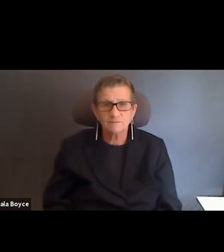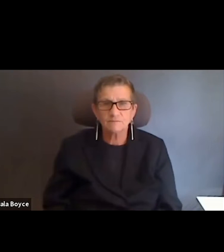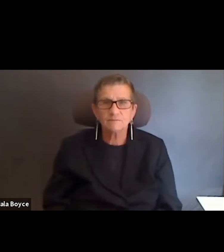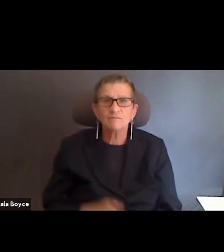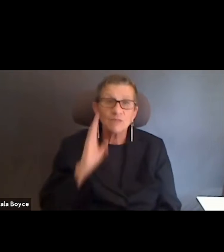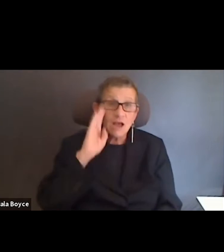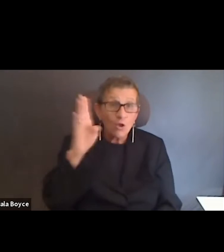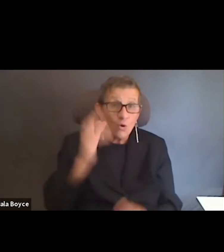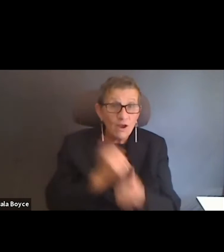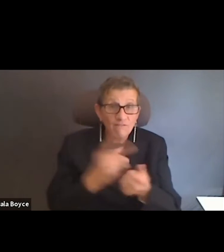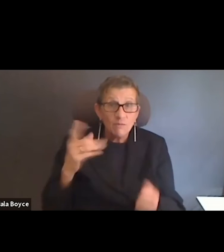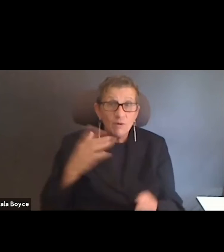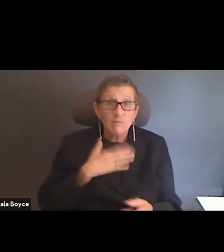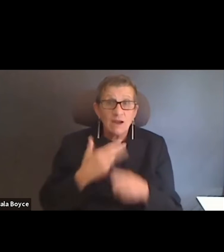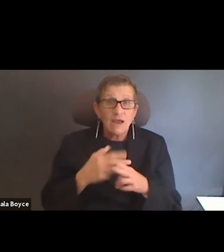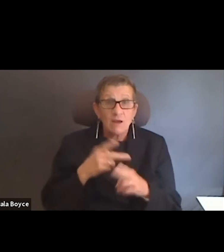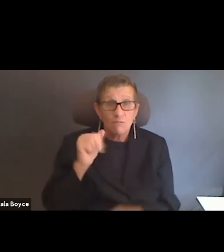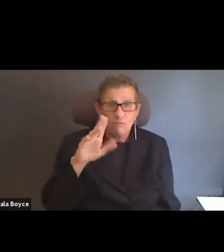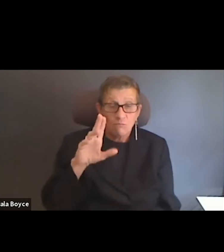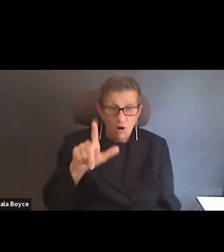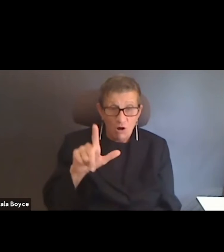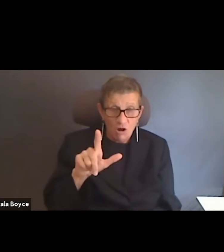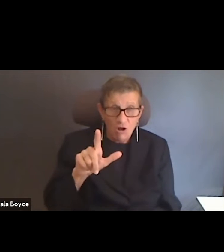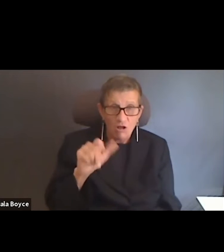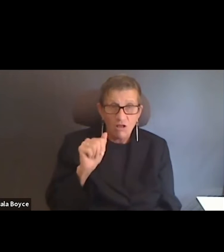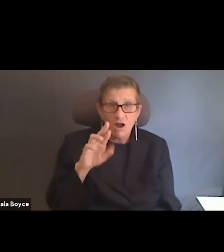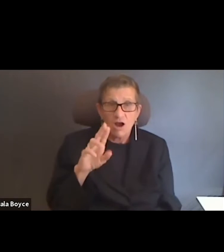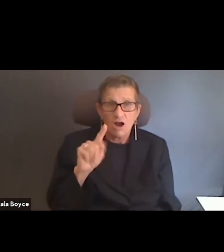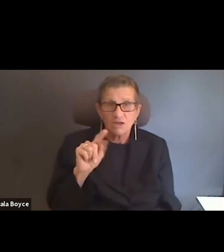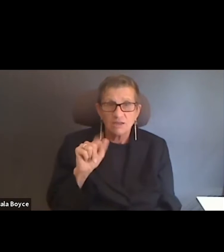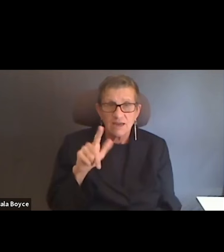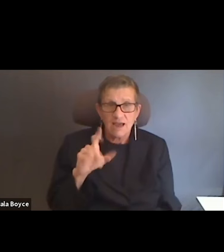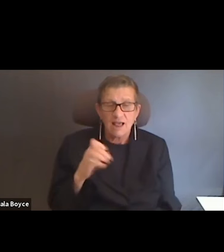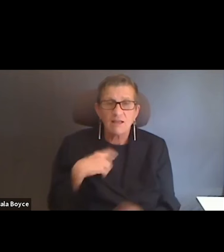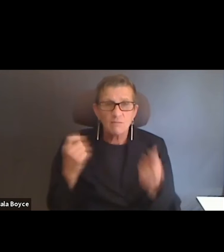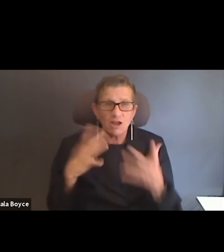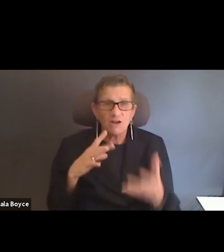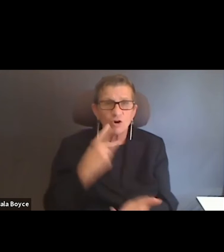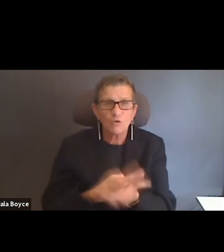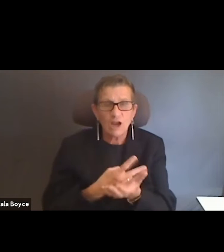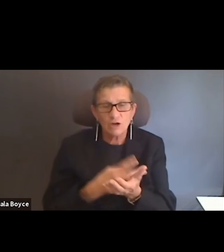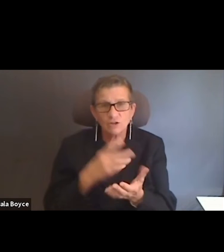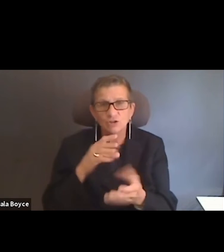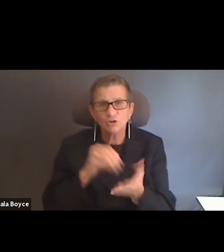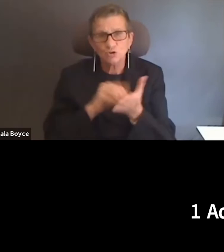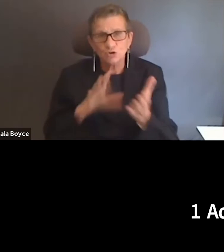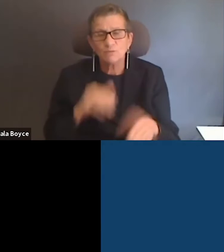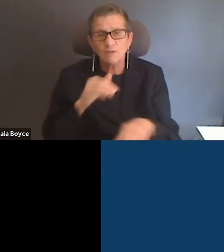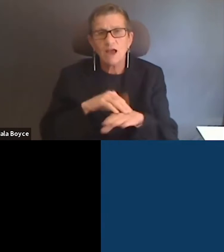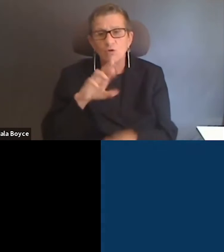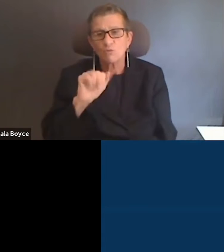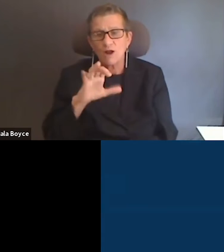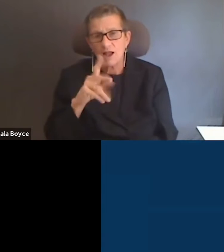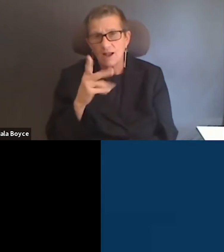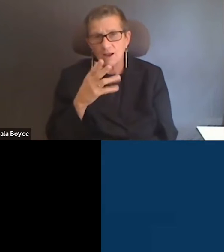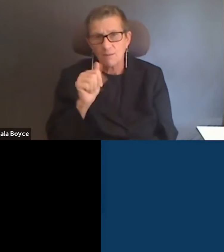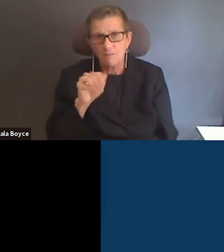Hello, everyone. My name is Paul Artali. I am the manager for graduate student engagement at the Rackham Graduate School.